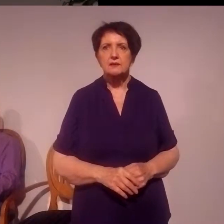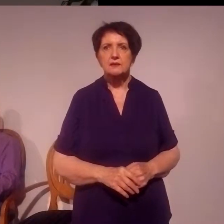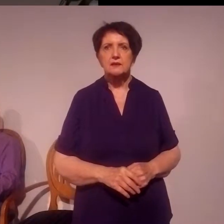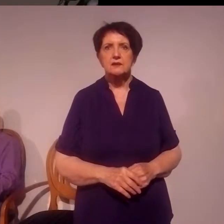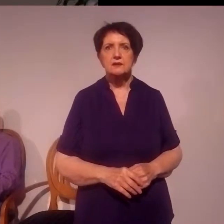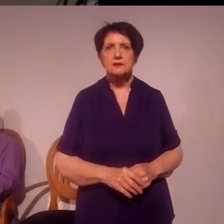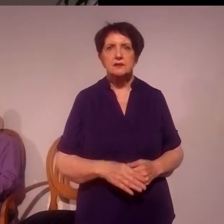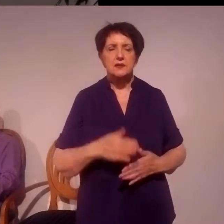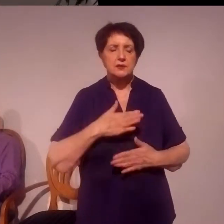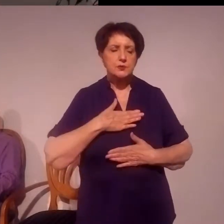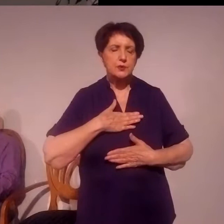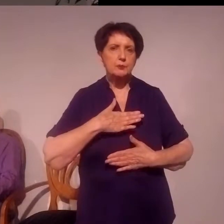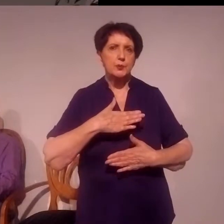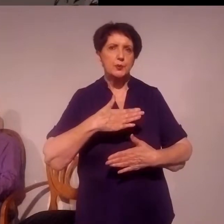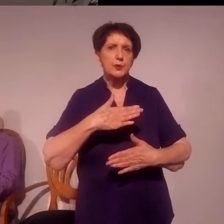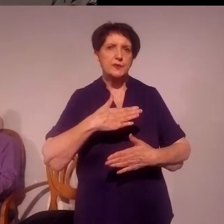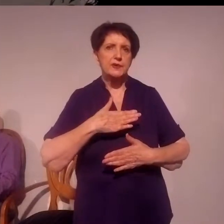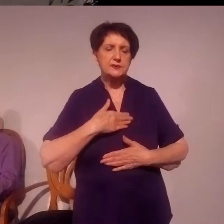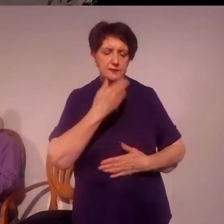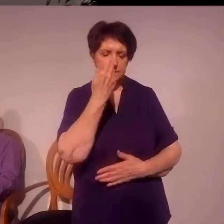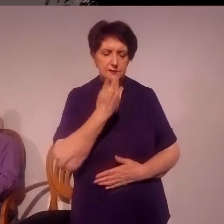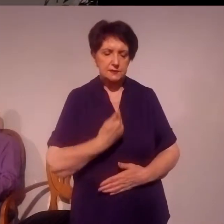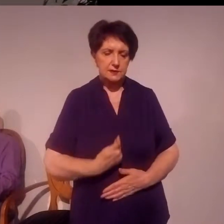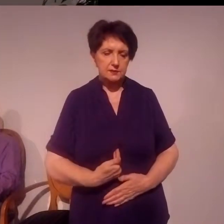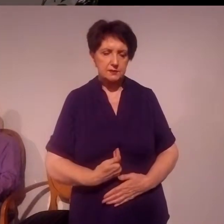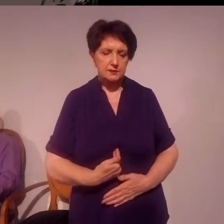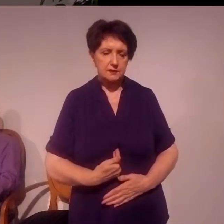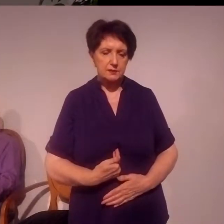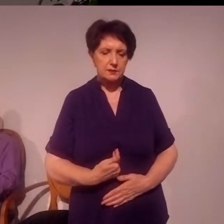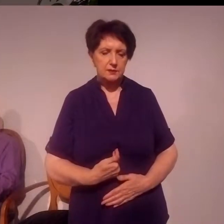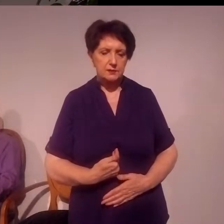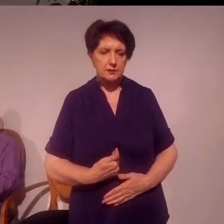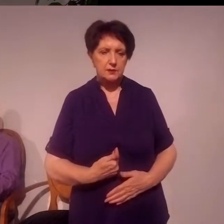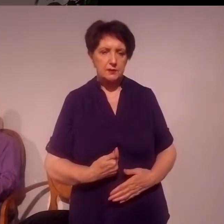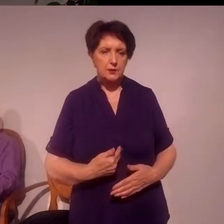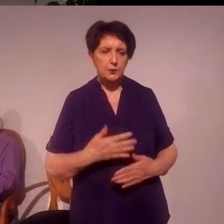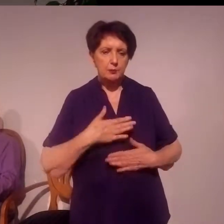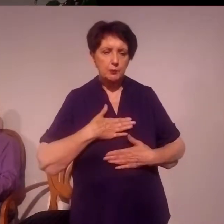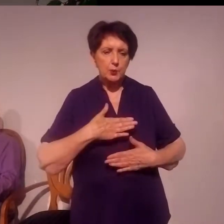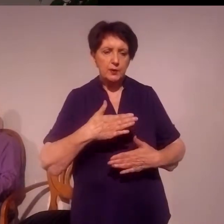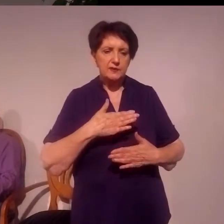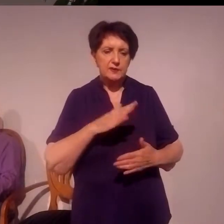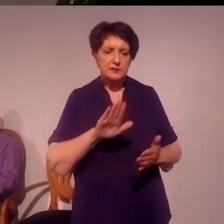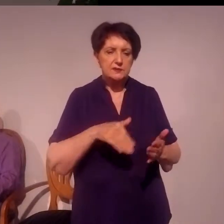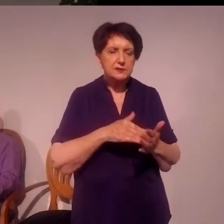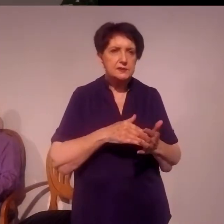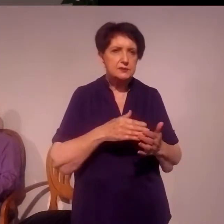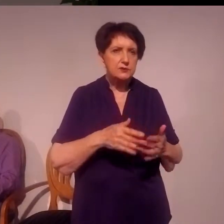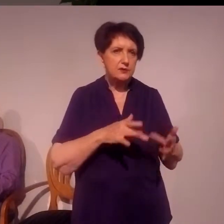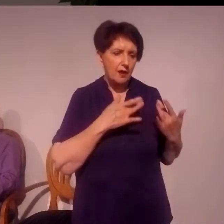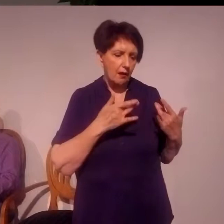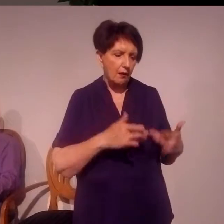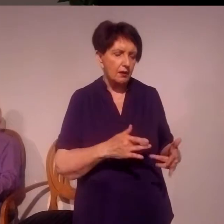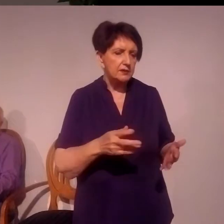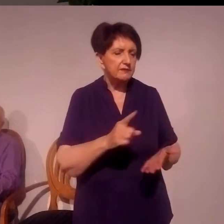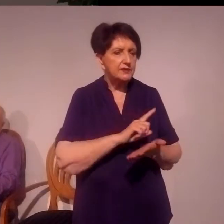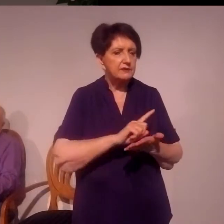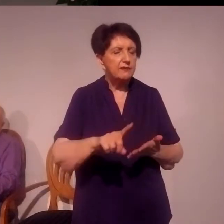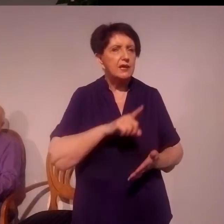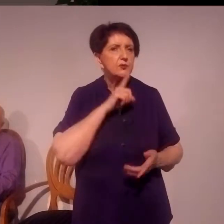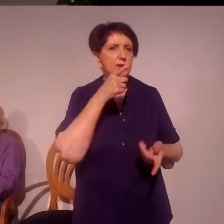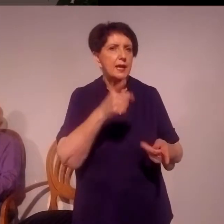And so as we breathe into our own center, we breathe right directly into the center, into the heart of the divine